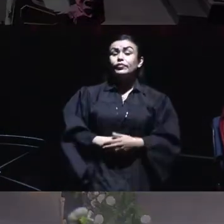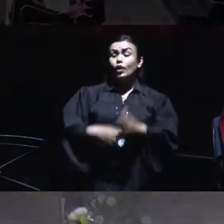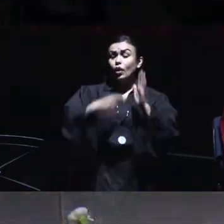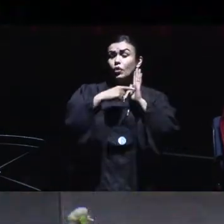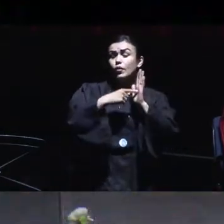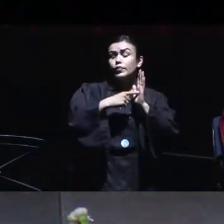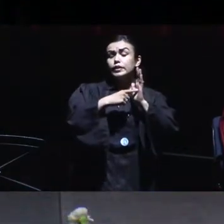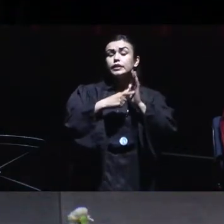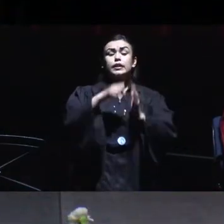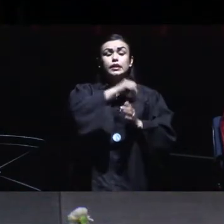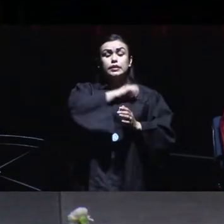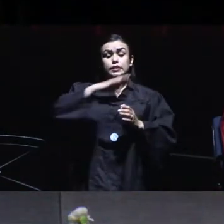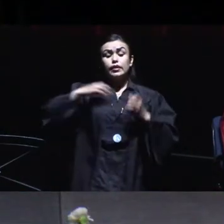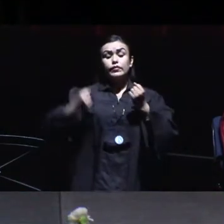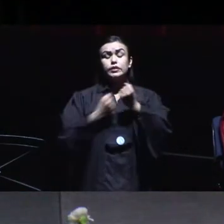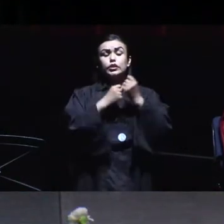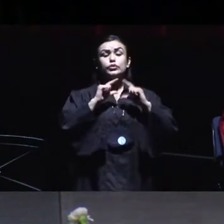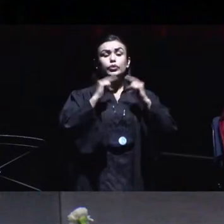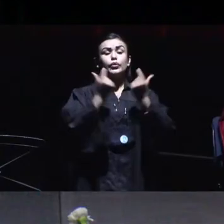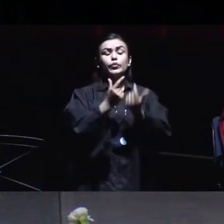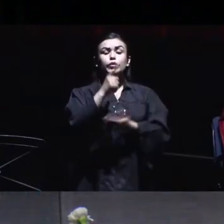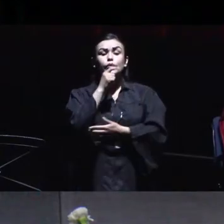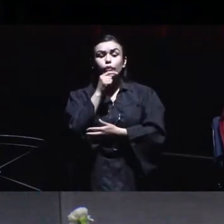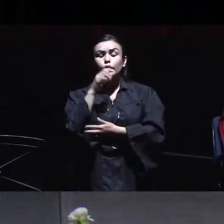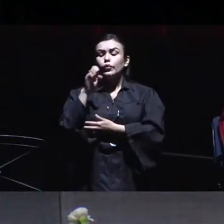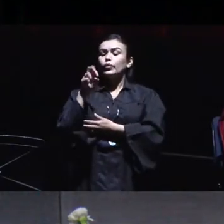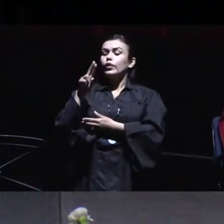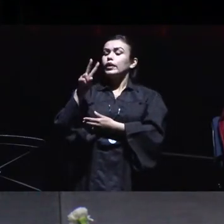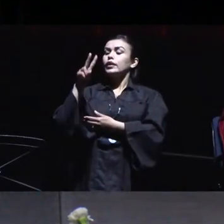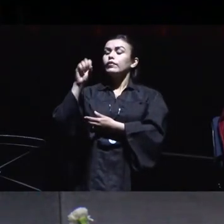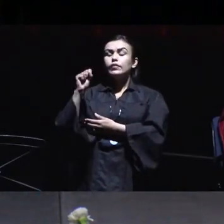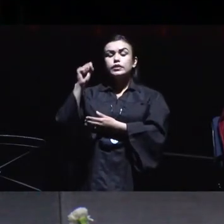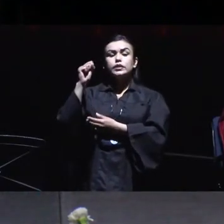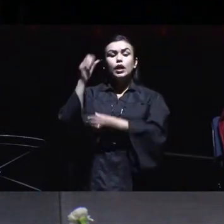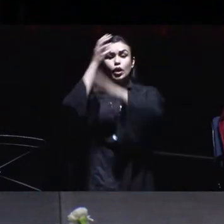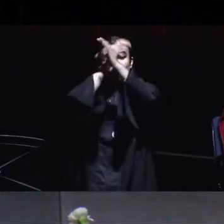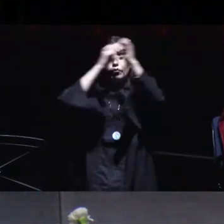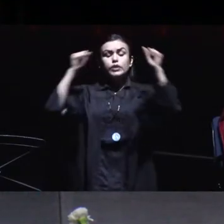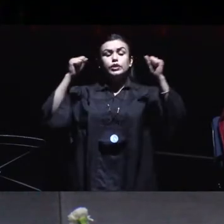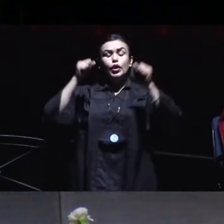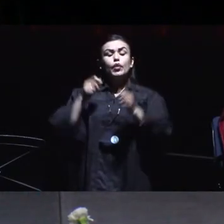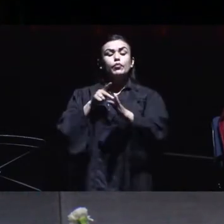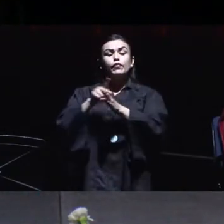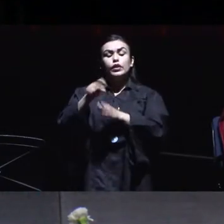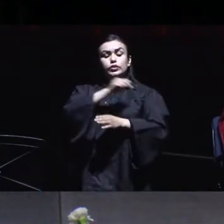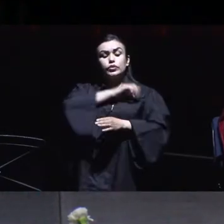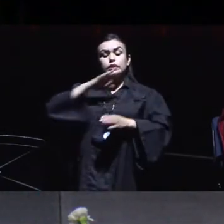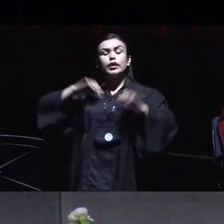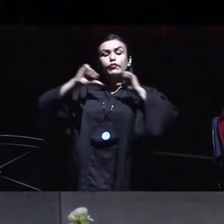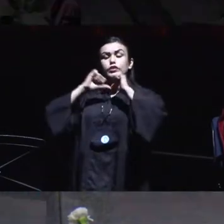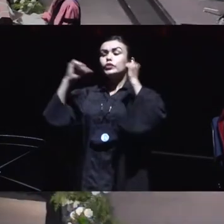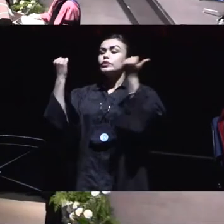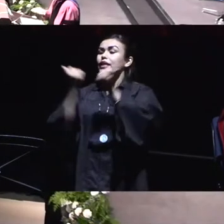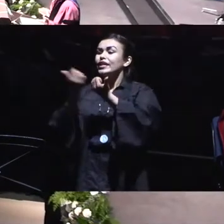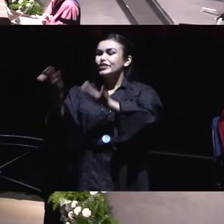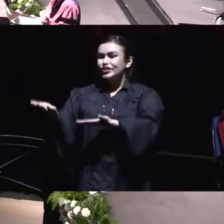Representing the staff constituency group is Ms. Grace Erives, President of the Professional Staff Association,